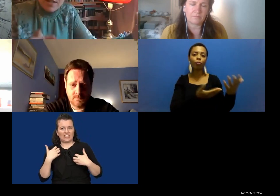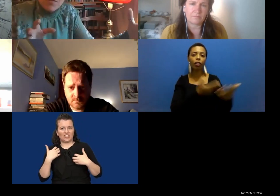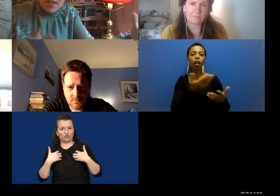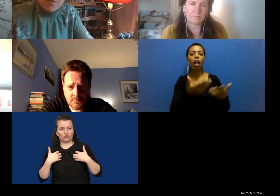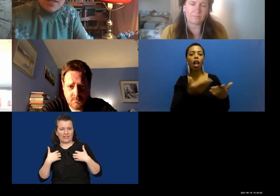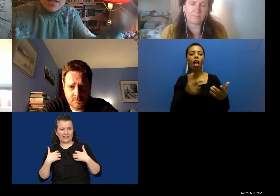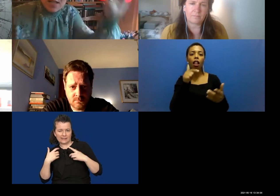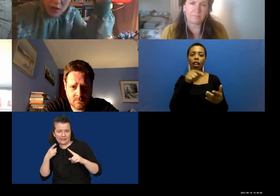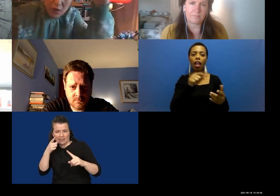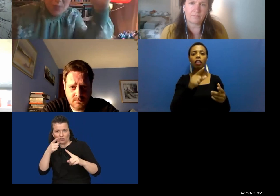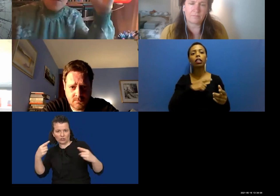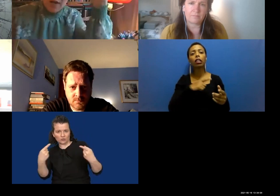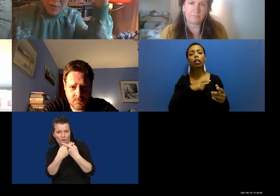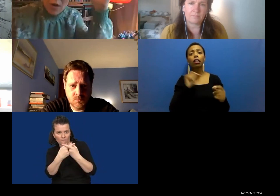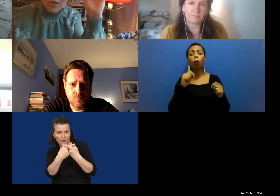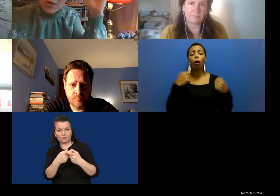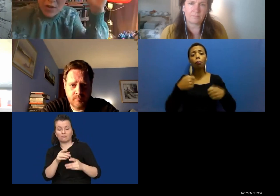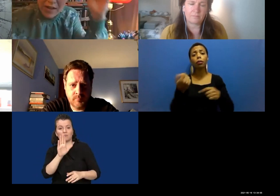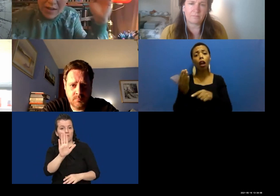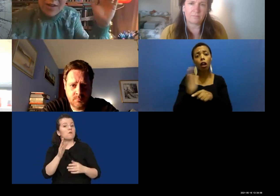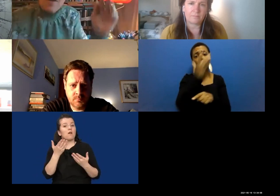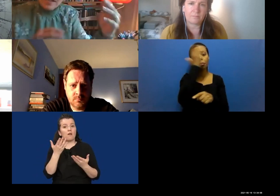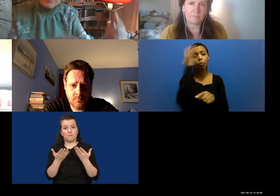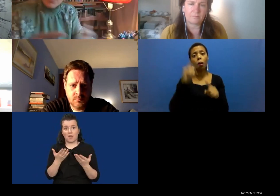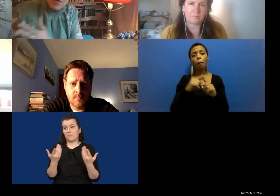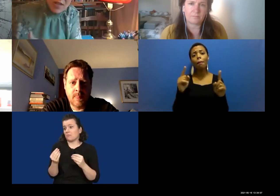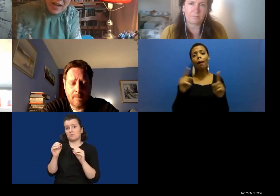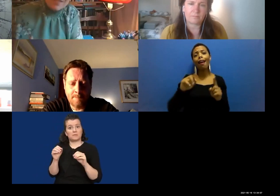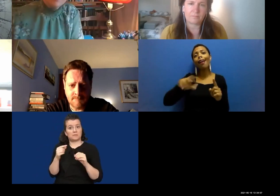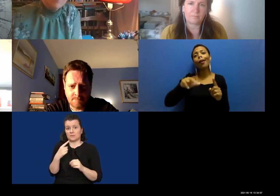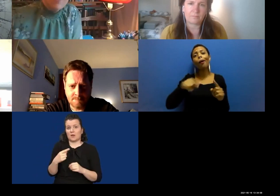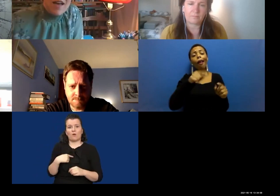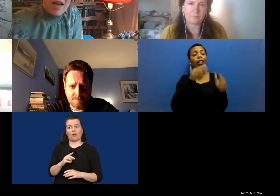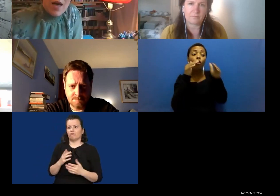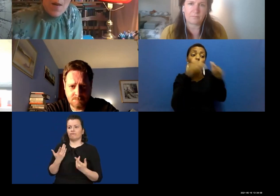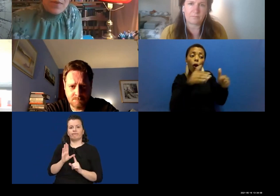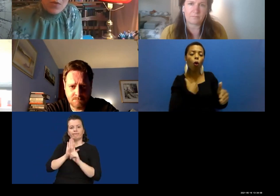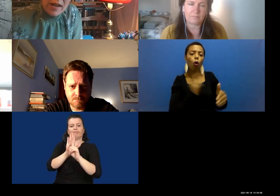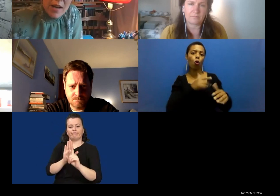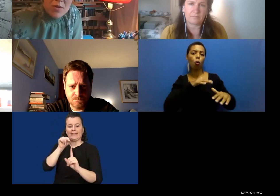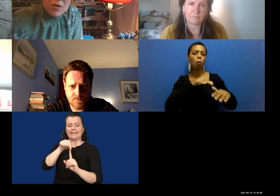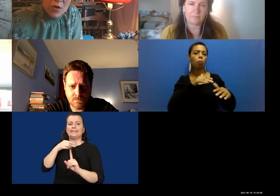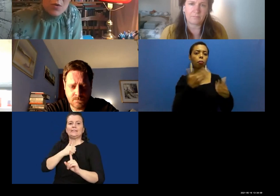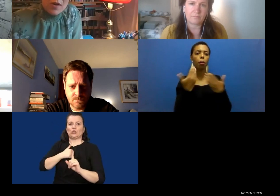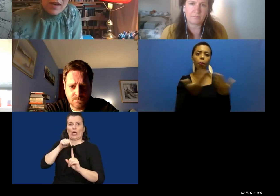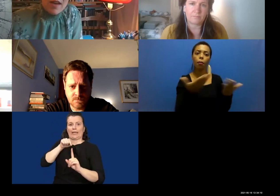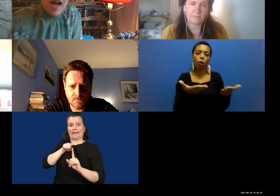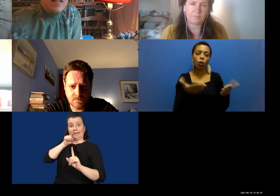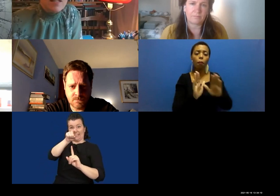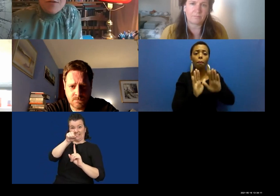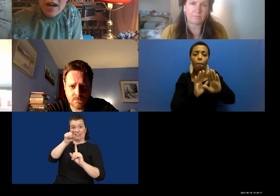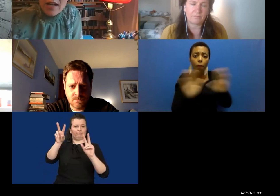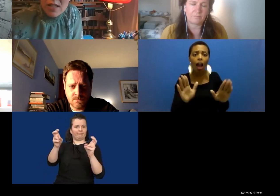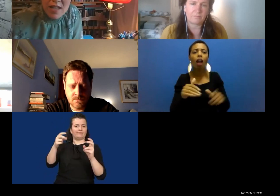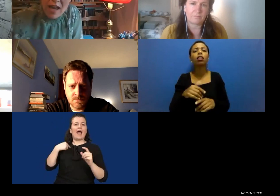a system where someone says, excuse me, but I'm not objective here. I need to move aside. But when it comes to who